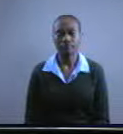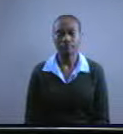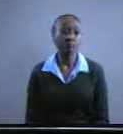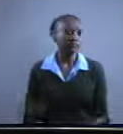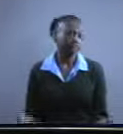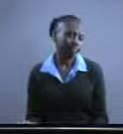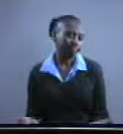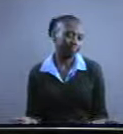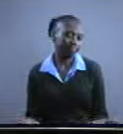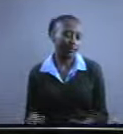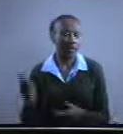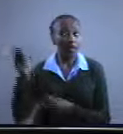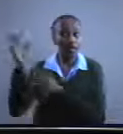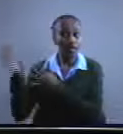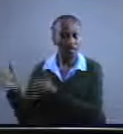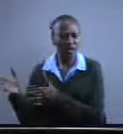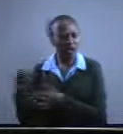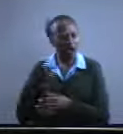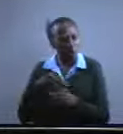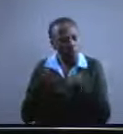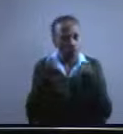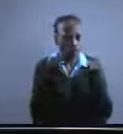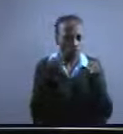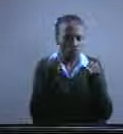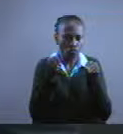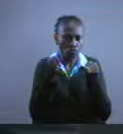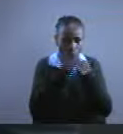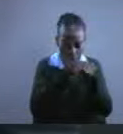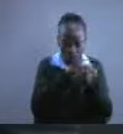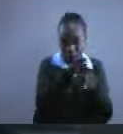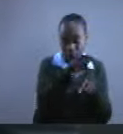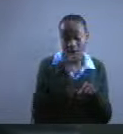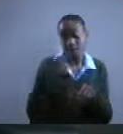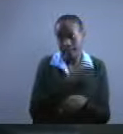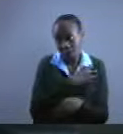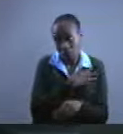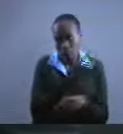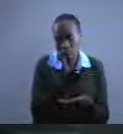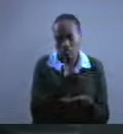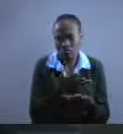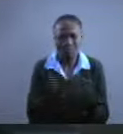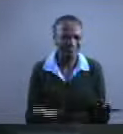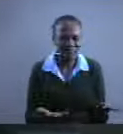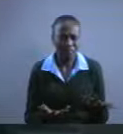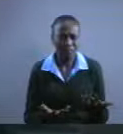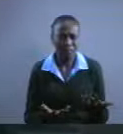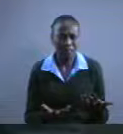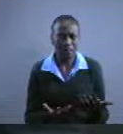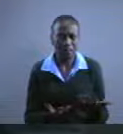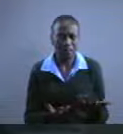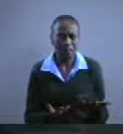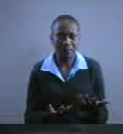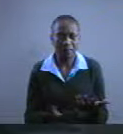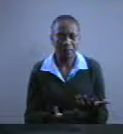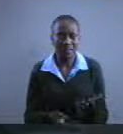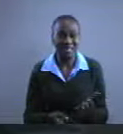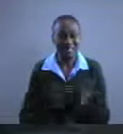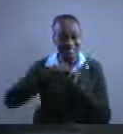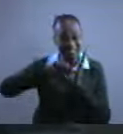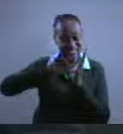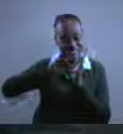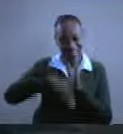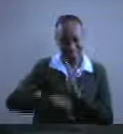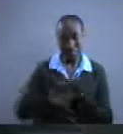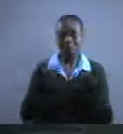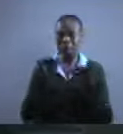Well, Honourable Speaker, I wanted to correct the minister that they are definitely not referred to as people, as disabled